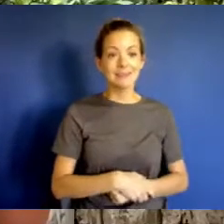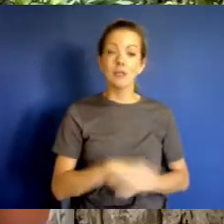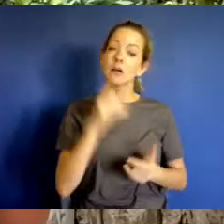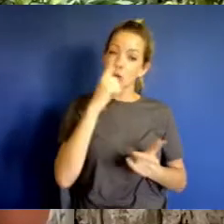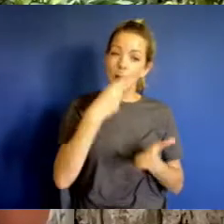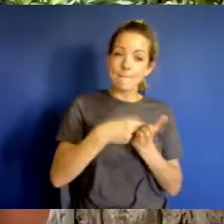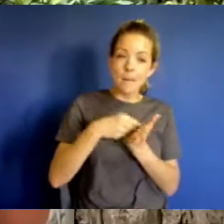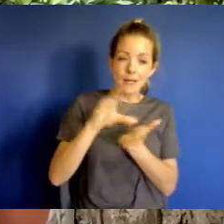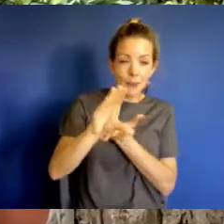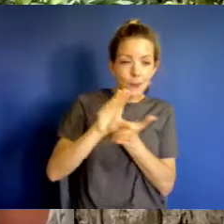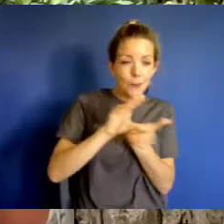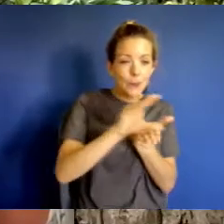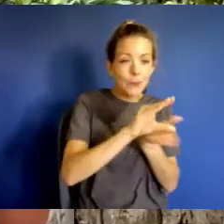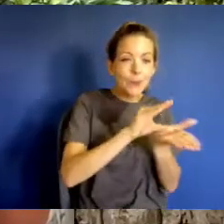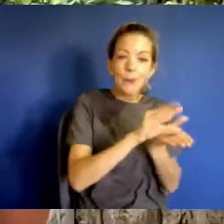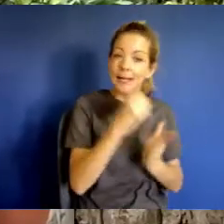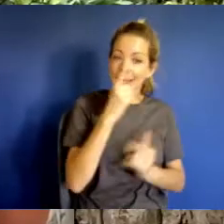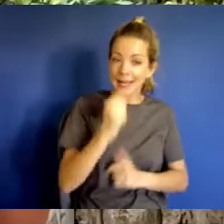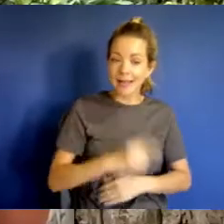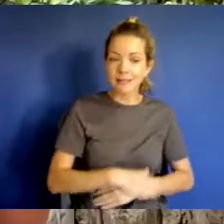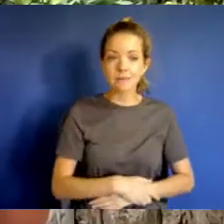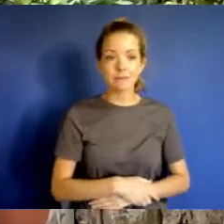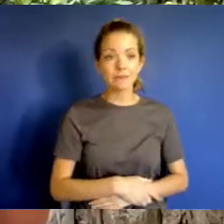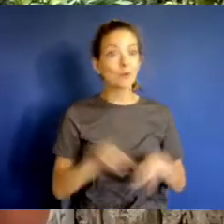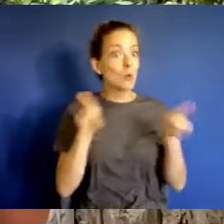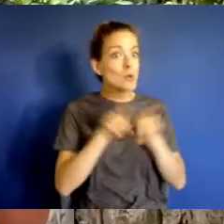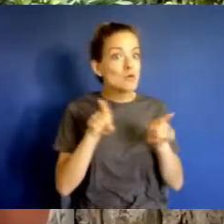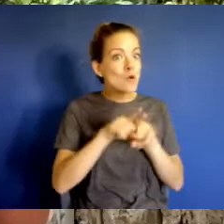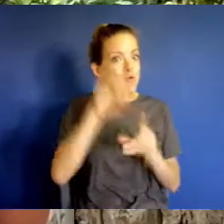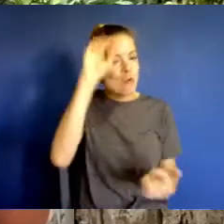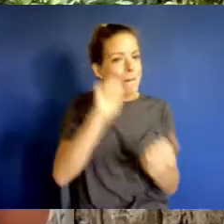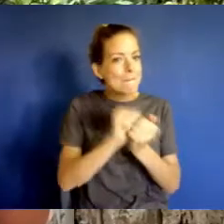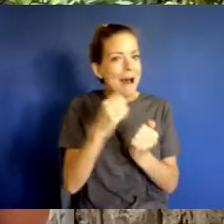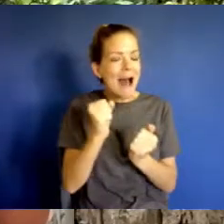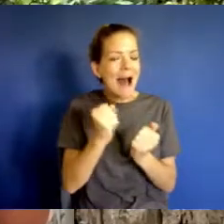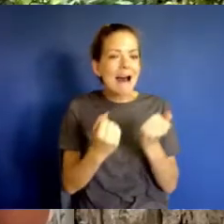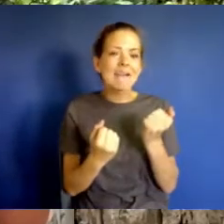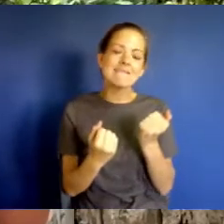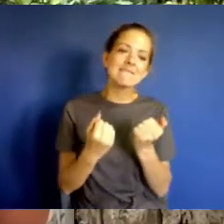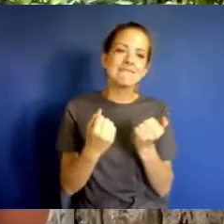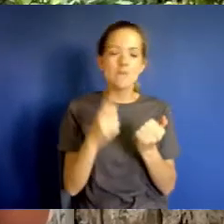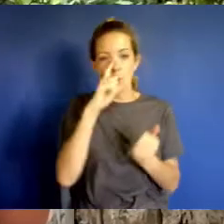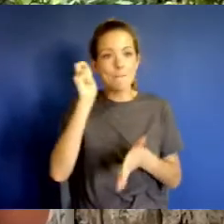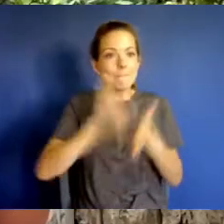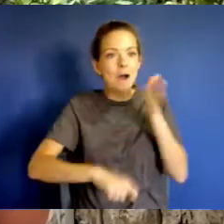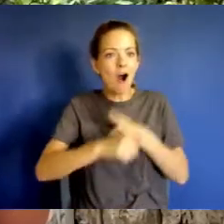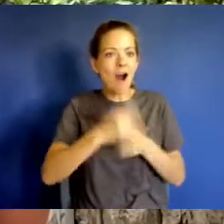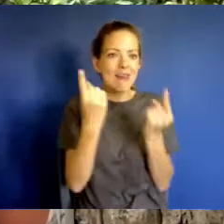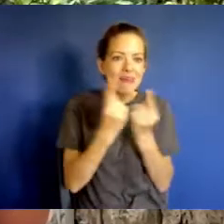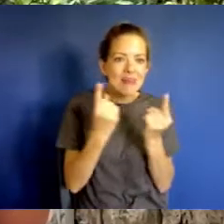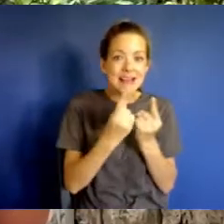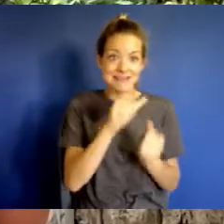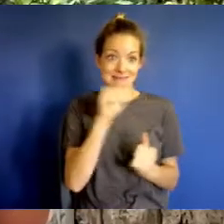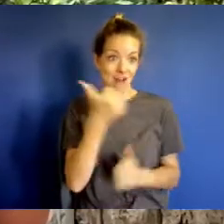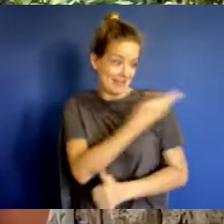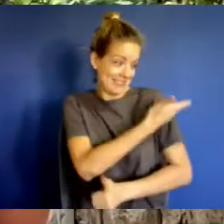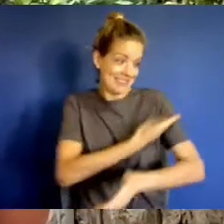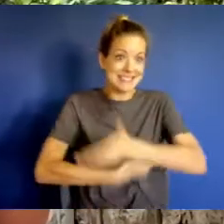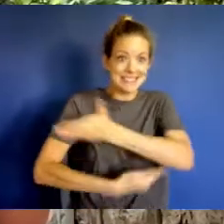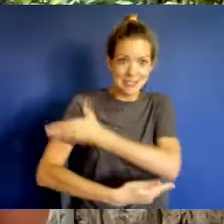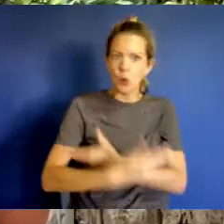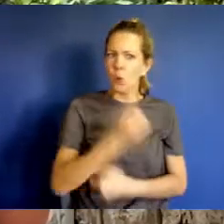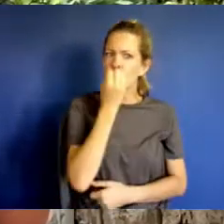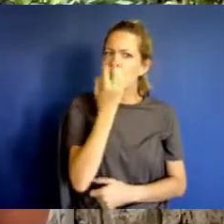www.parkyoga.co/donate to make a donation. And we also have our lovely new merchandise on there, which I mentioned before. So we've got some really nice t-shirts, and